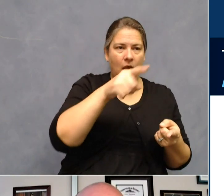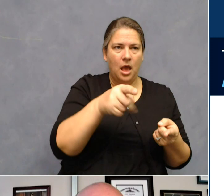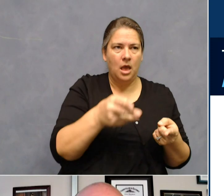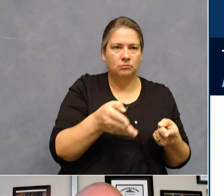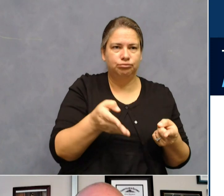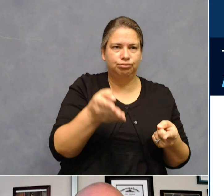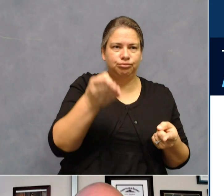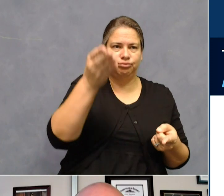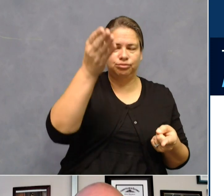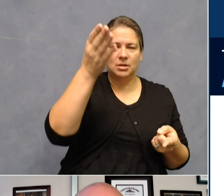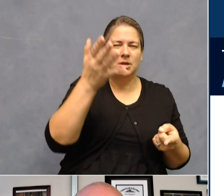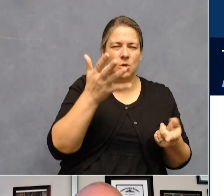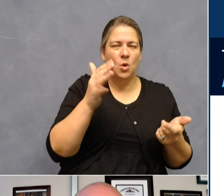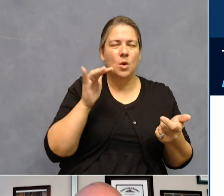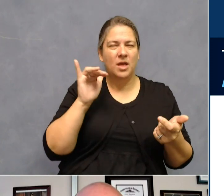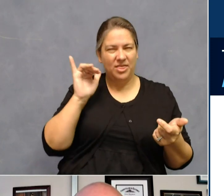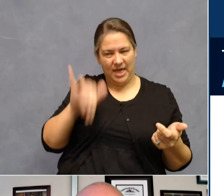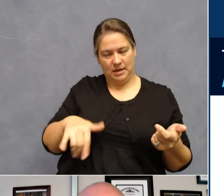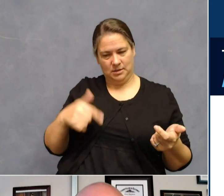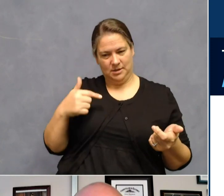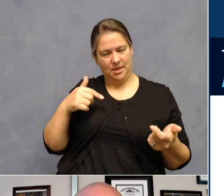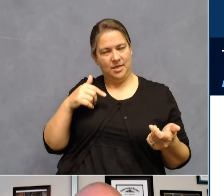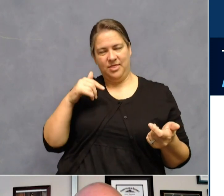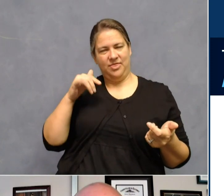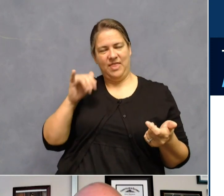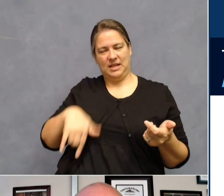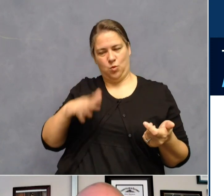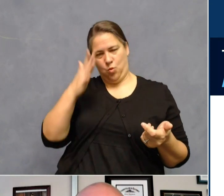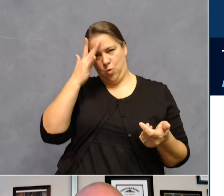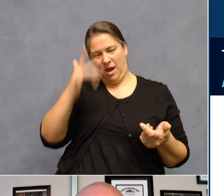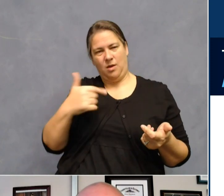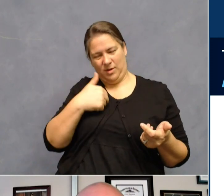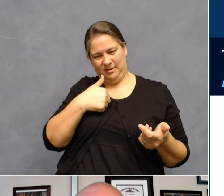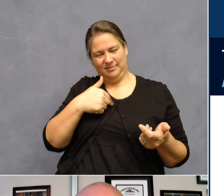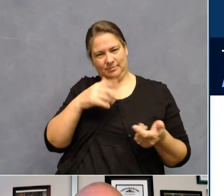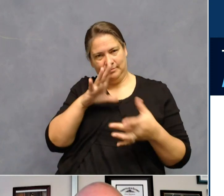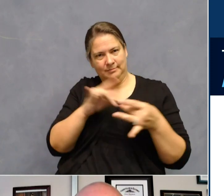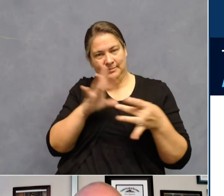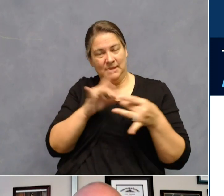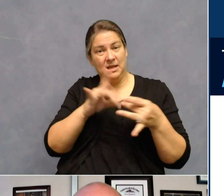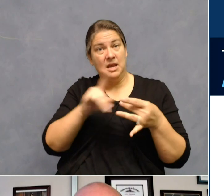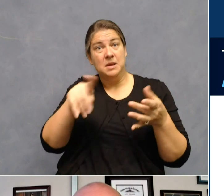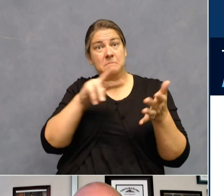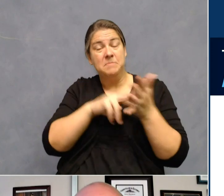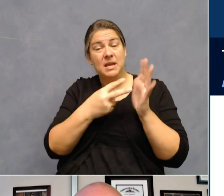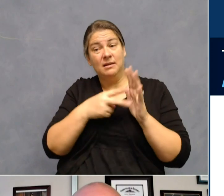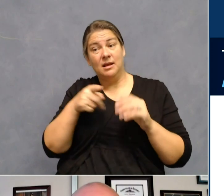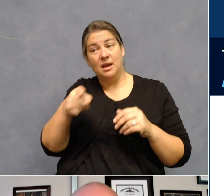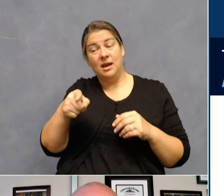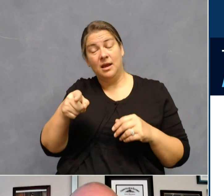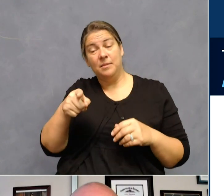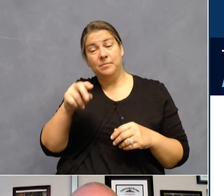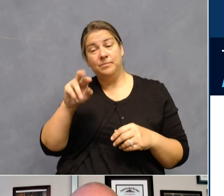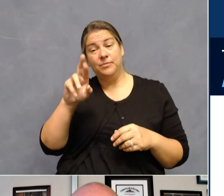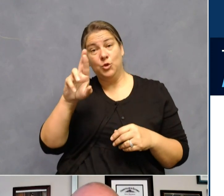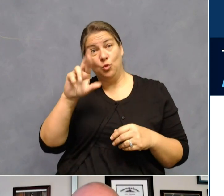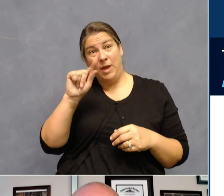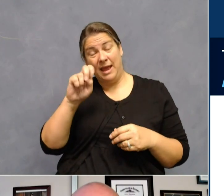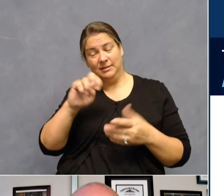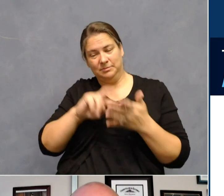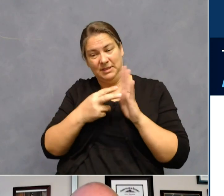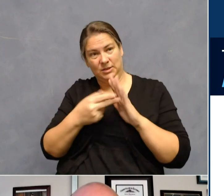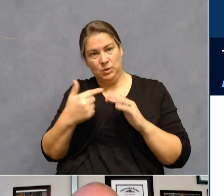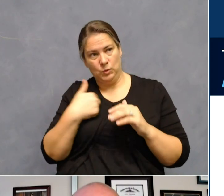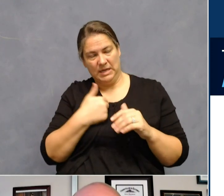disease. So all that means is not that disease is active or very common. It just means we're testing enough people